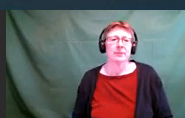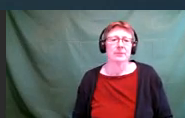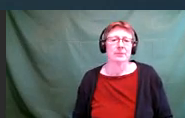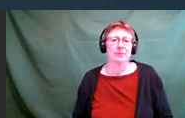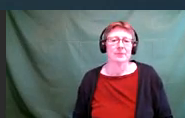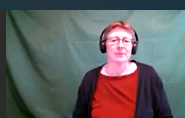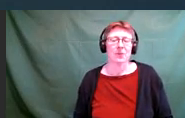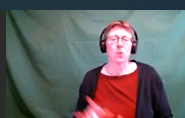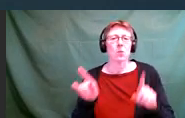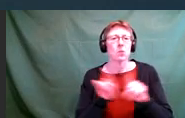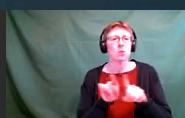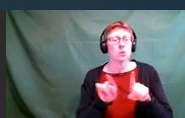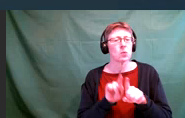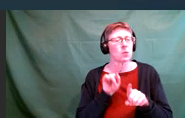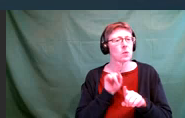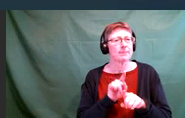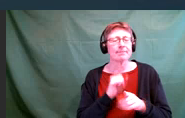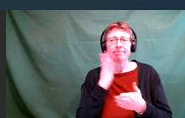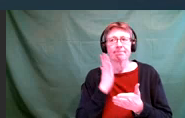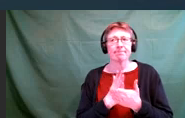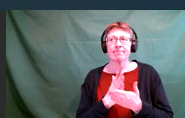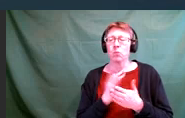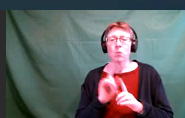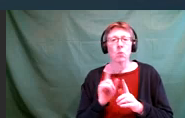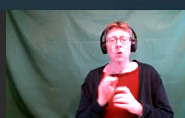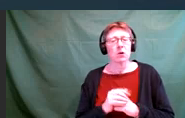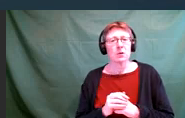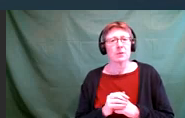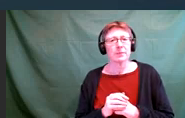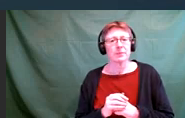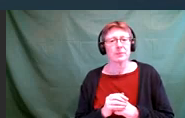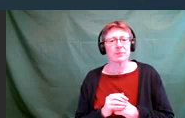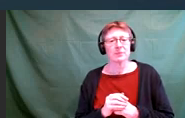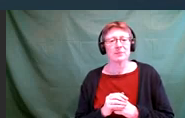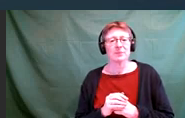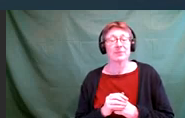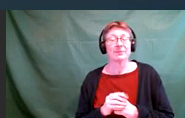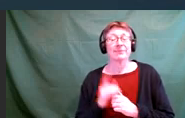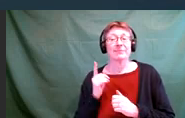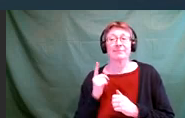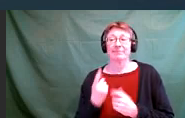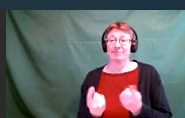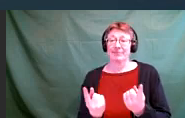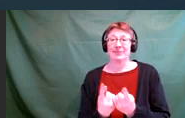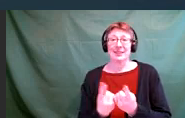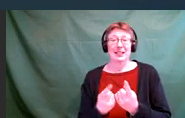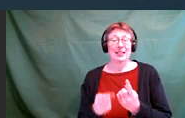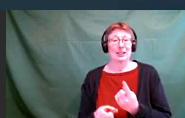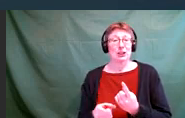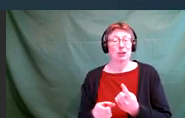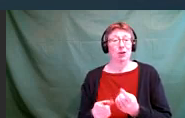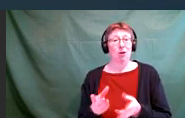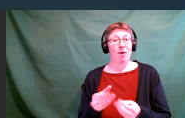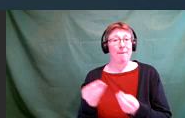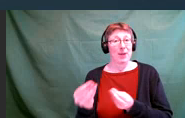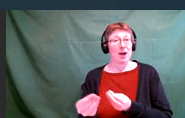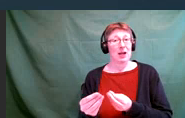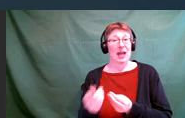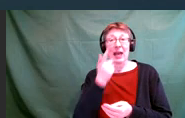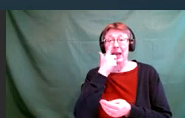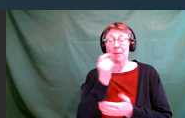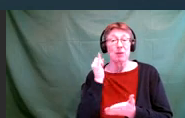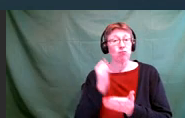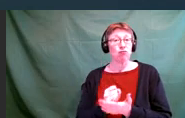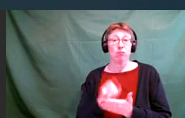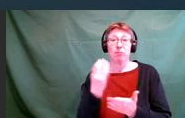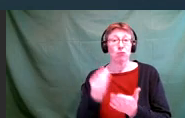There is also the fact that things on the market can be incorrectly priced.